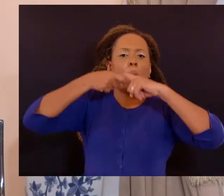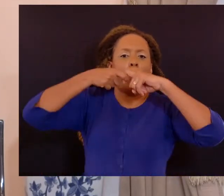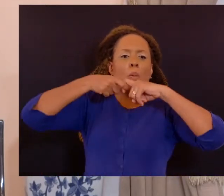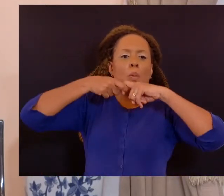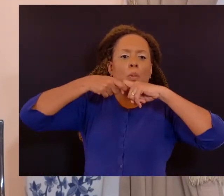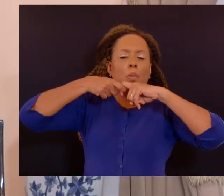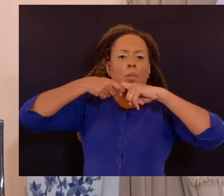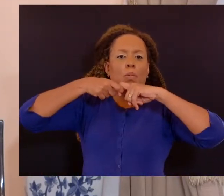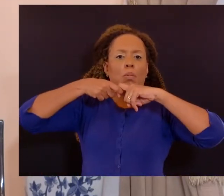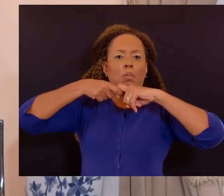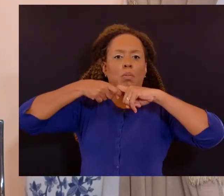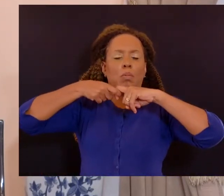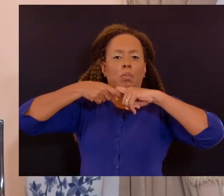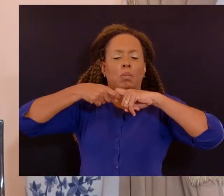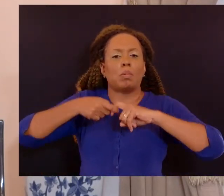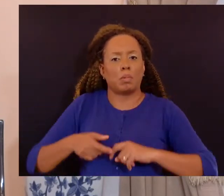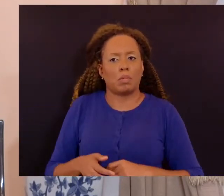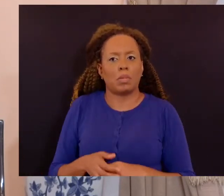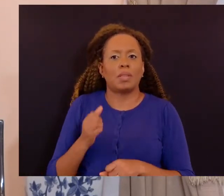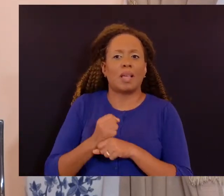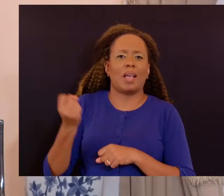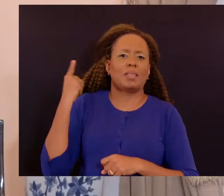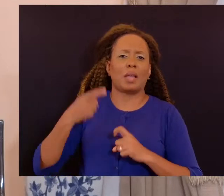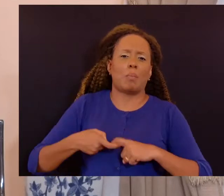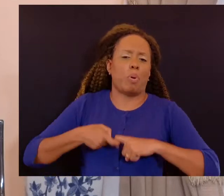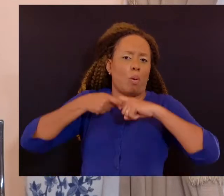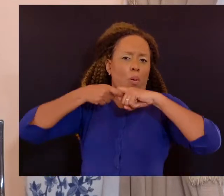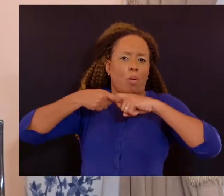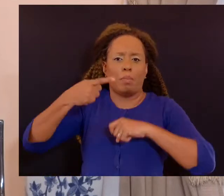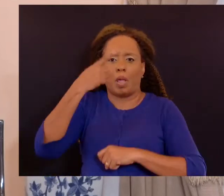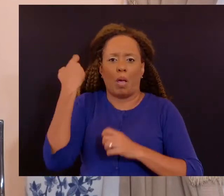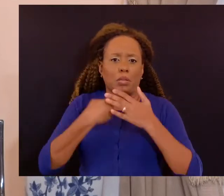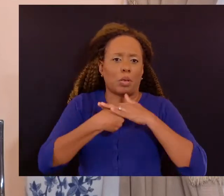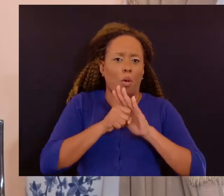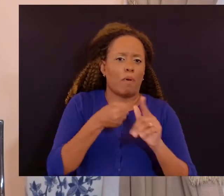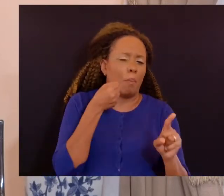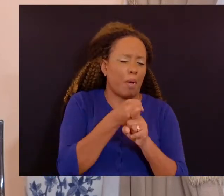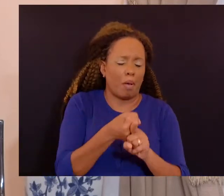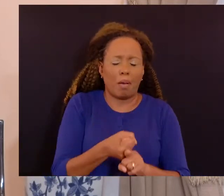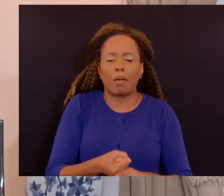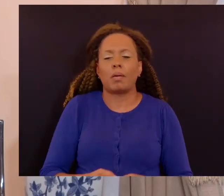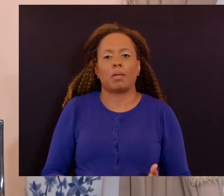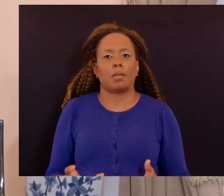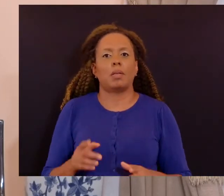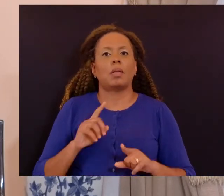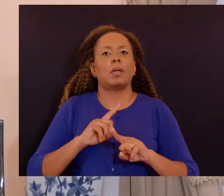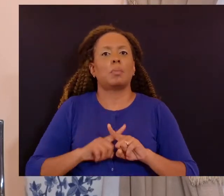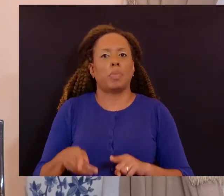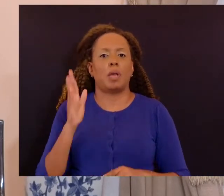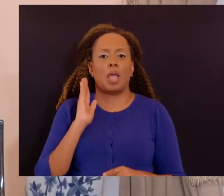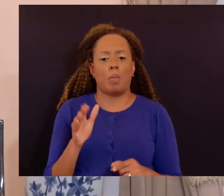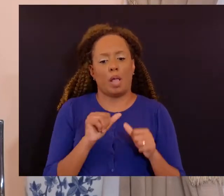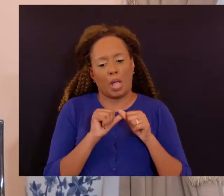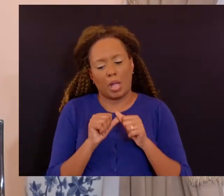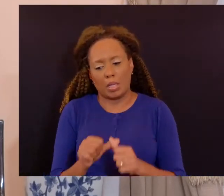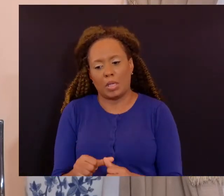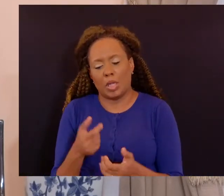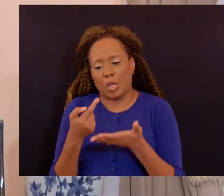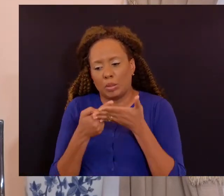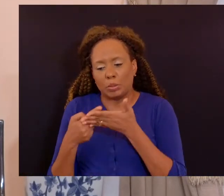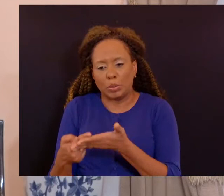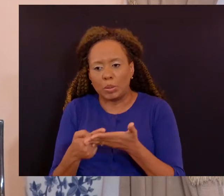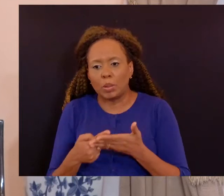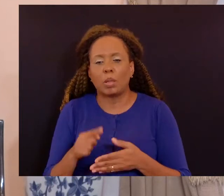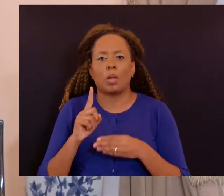to be able to address all of the concerns relating to the exit of students from primary and the transition to